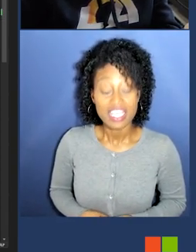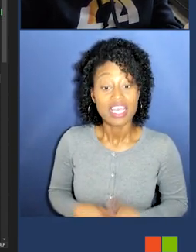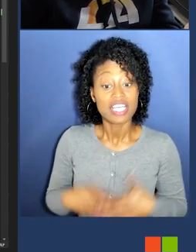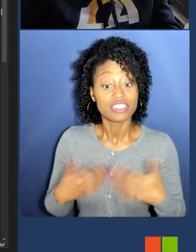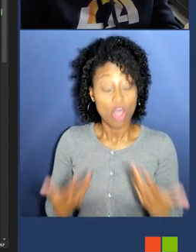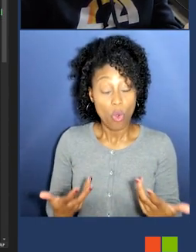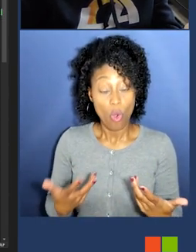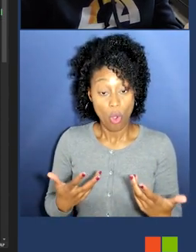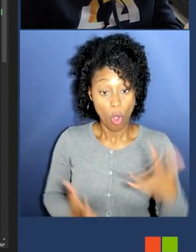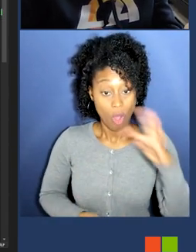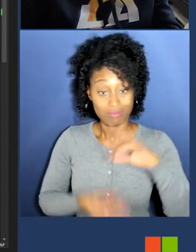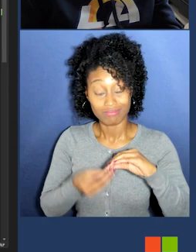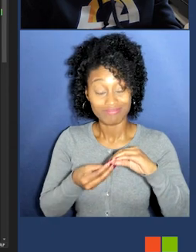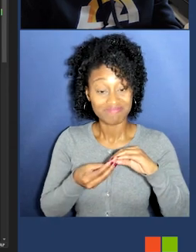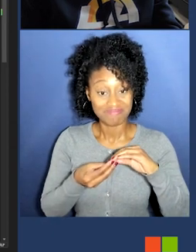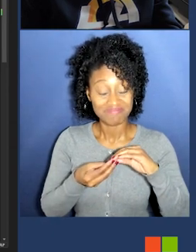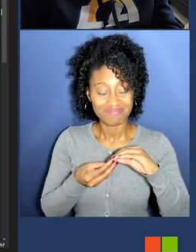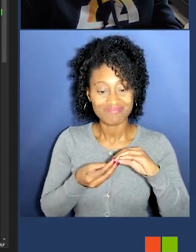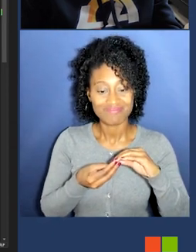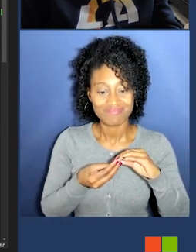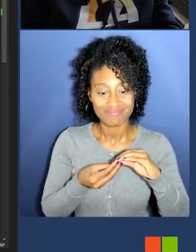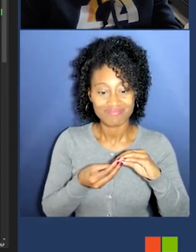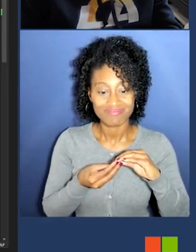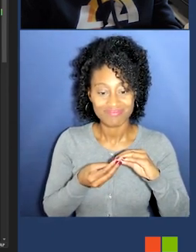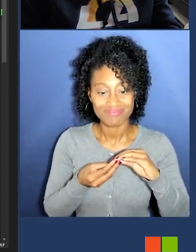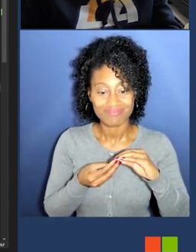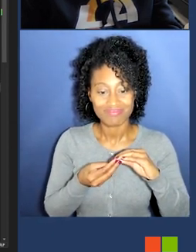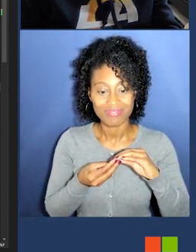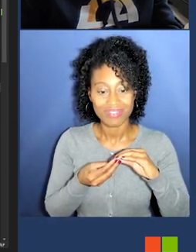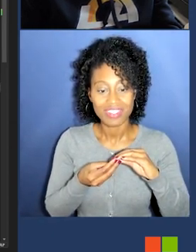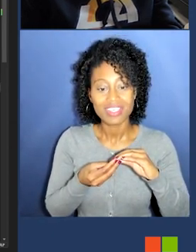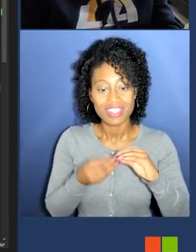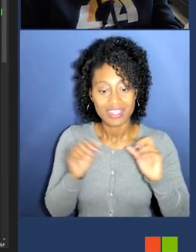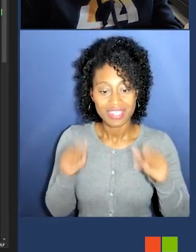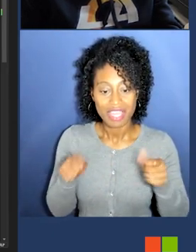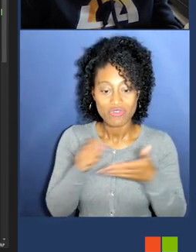And we take this and write